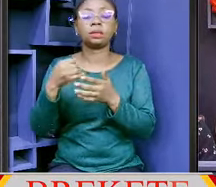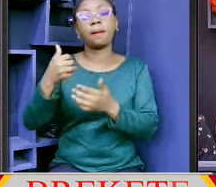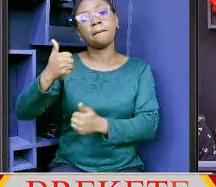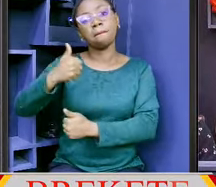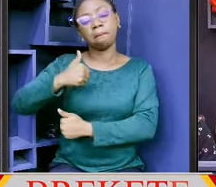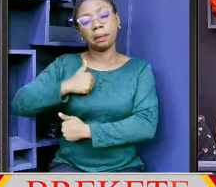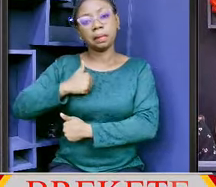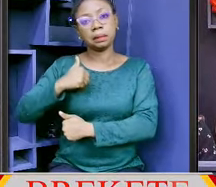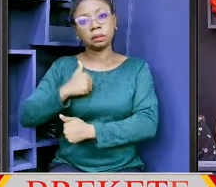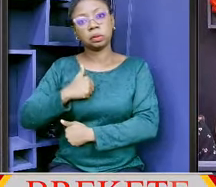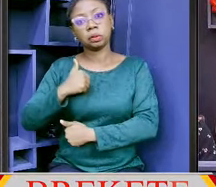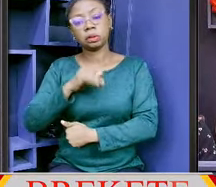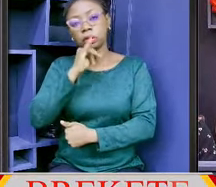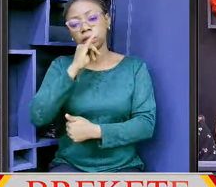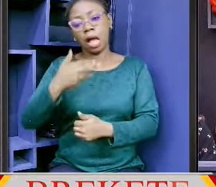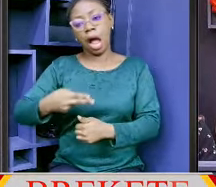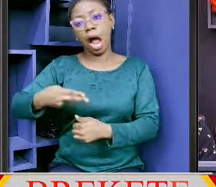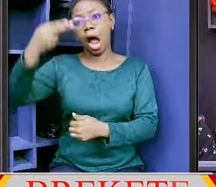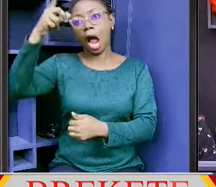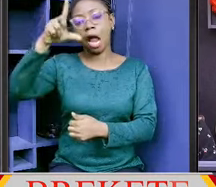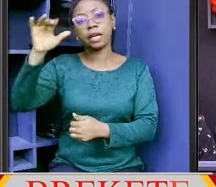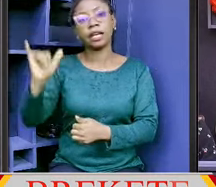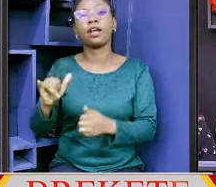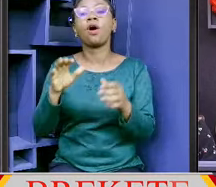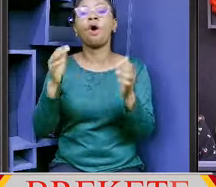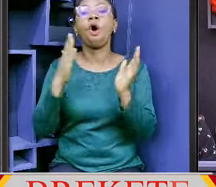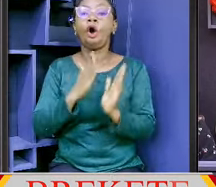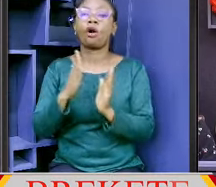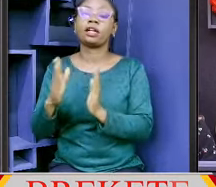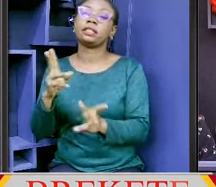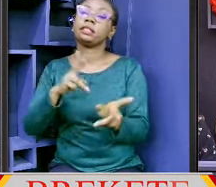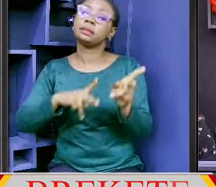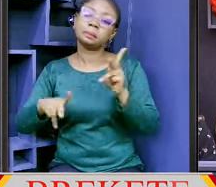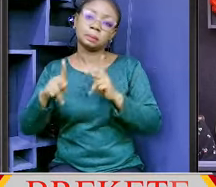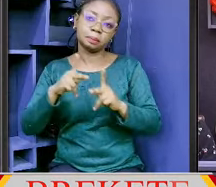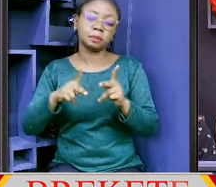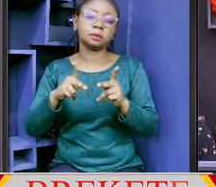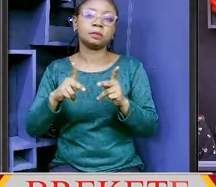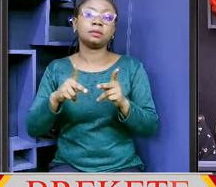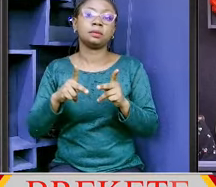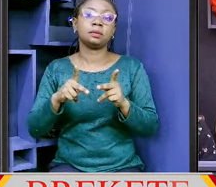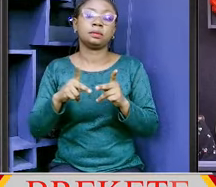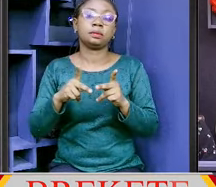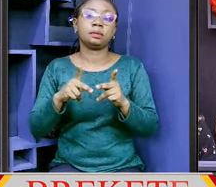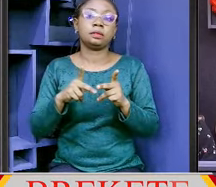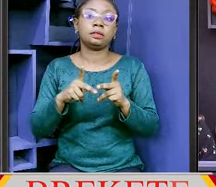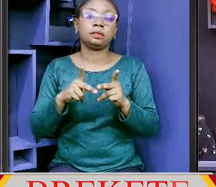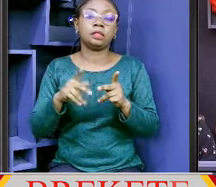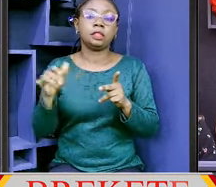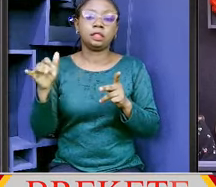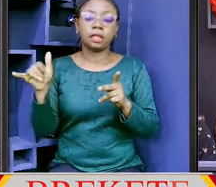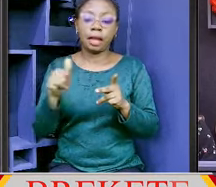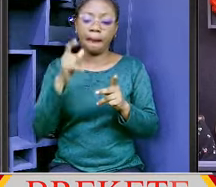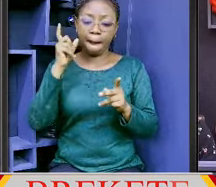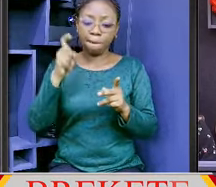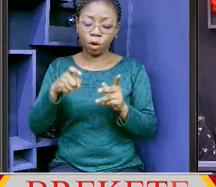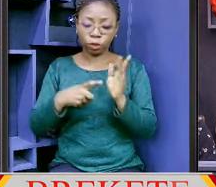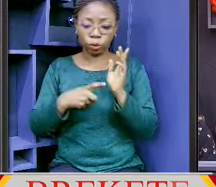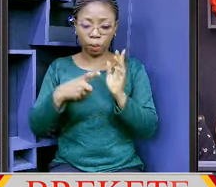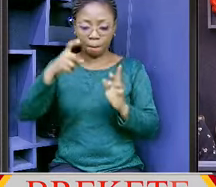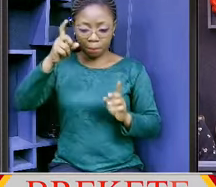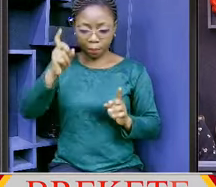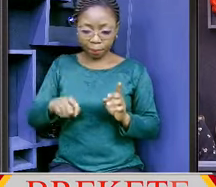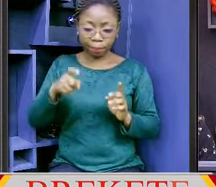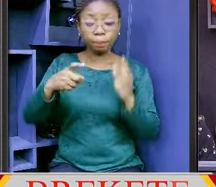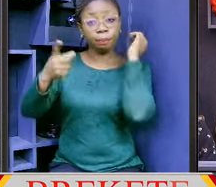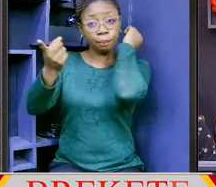military, na highly organized people then be. Then they must punish you for